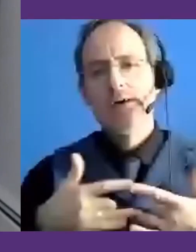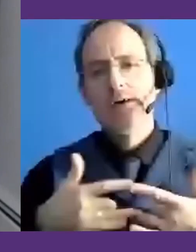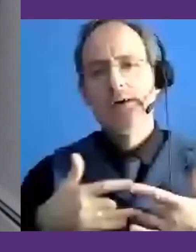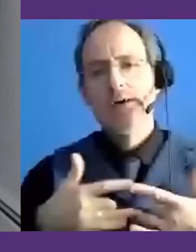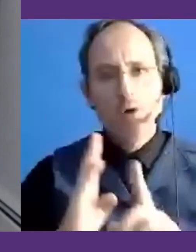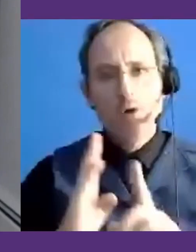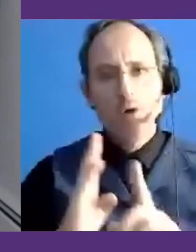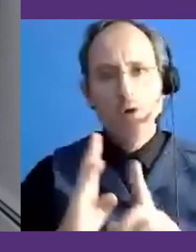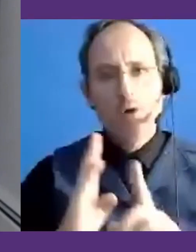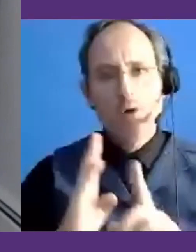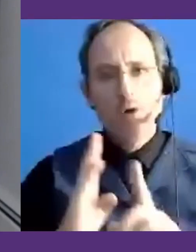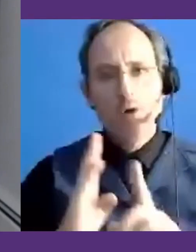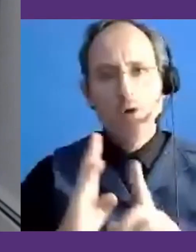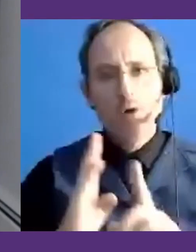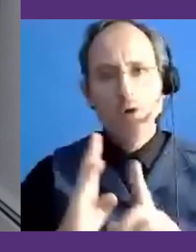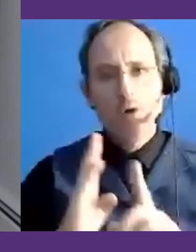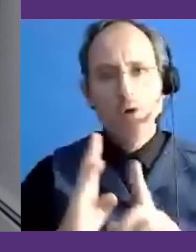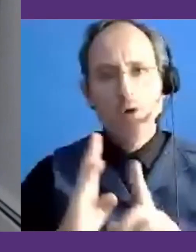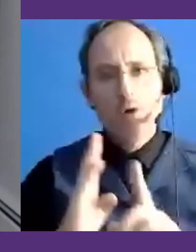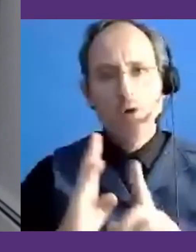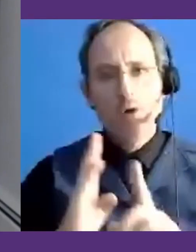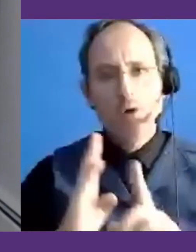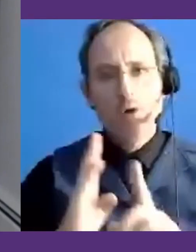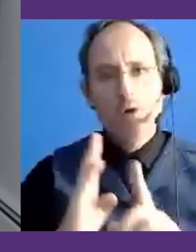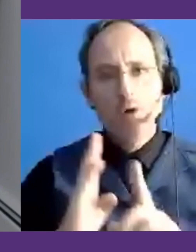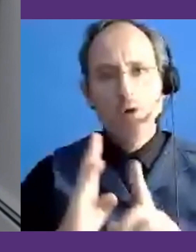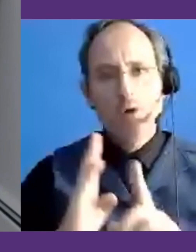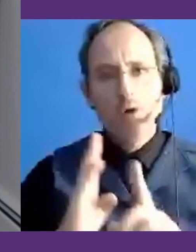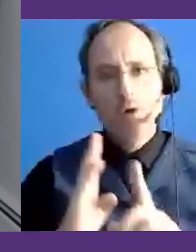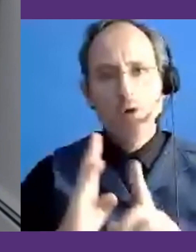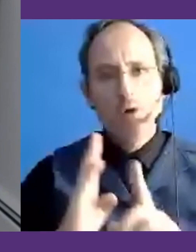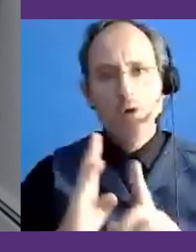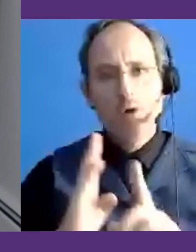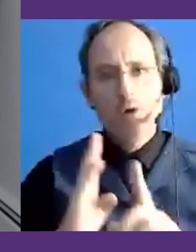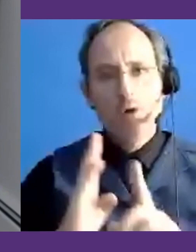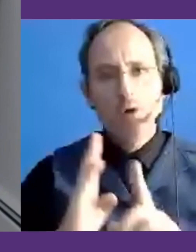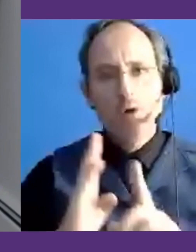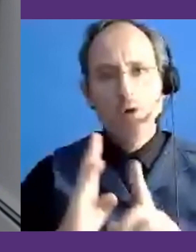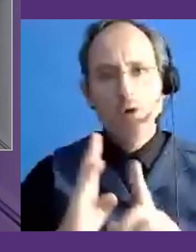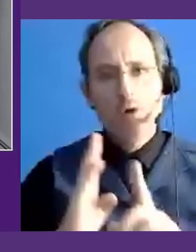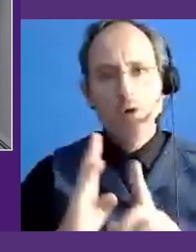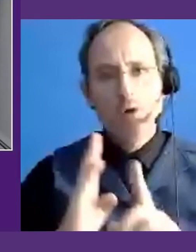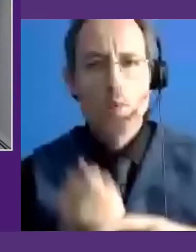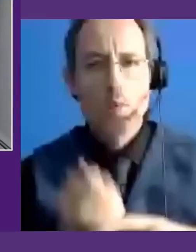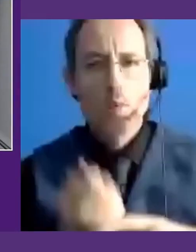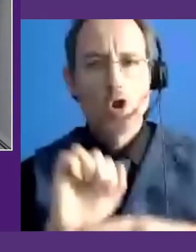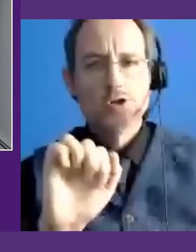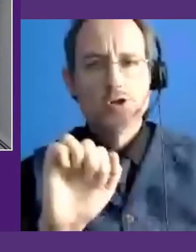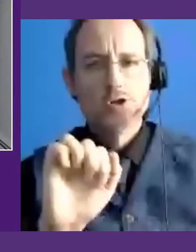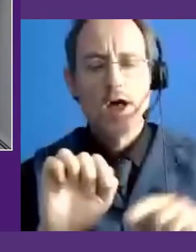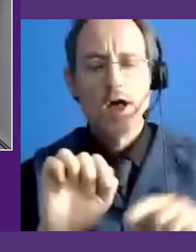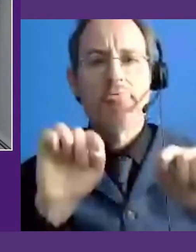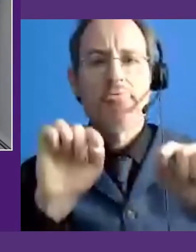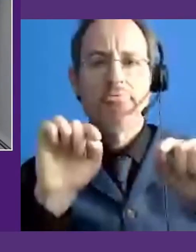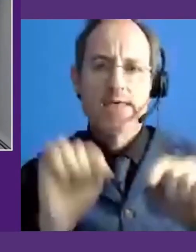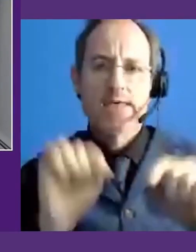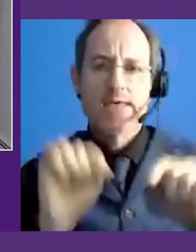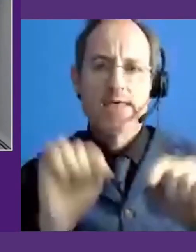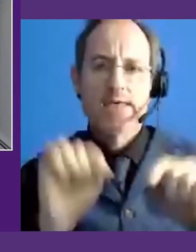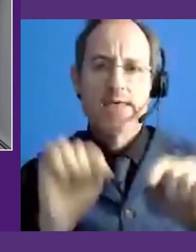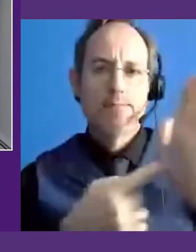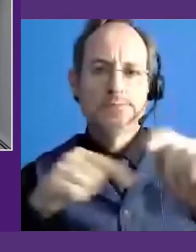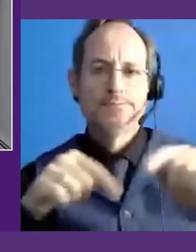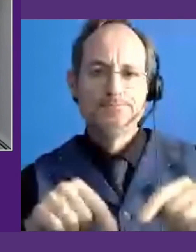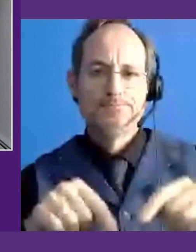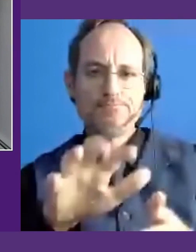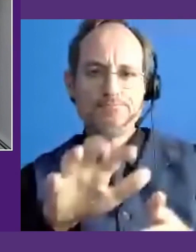the everyday culture. And that's important to have that representation. Yeah, I mean, you sound very positive about that.